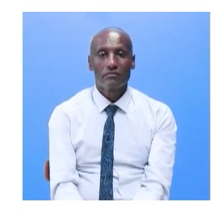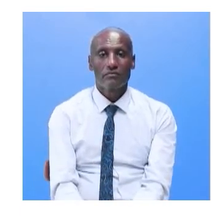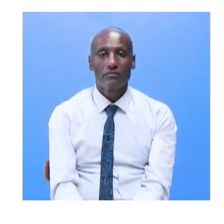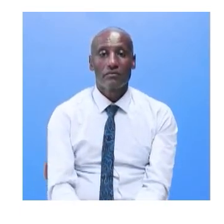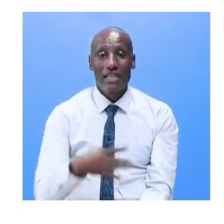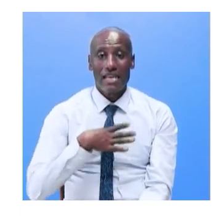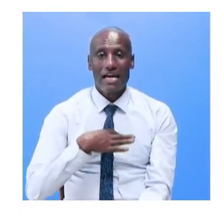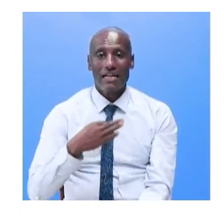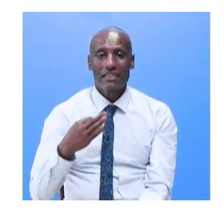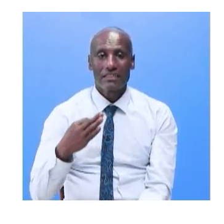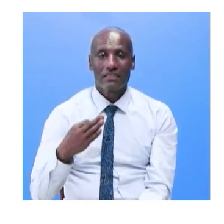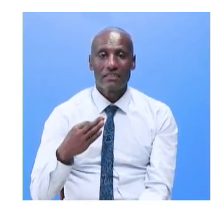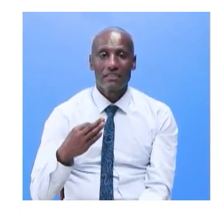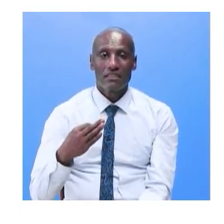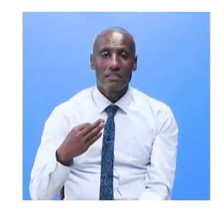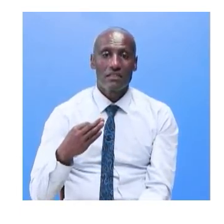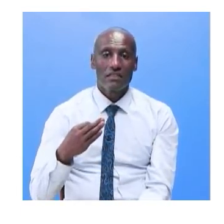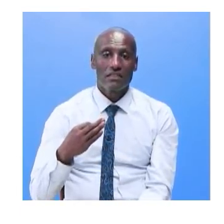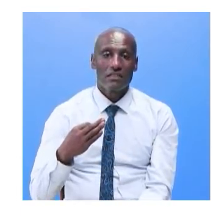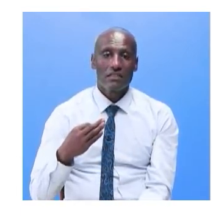like main street,